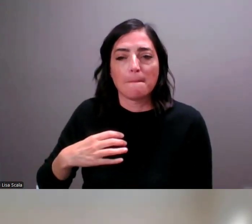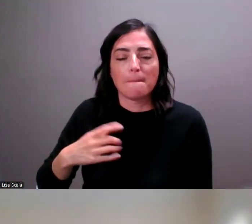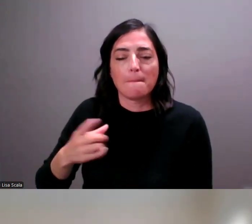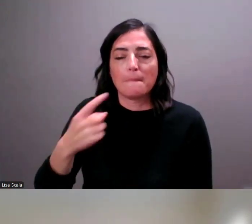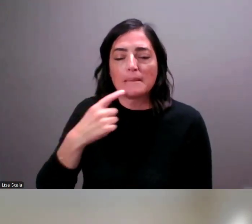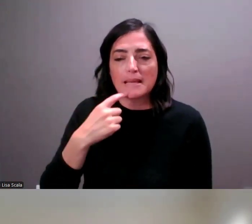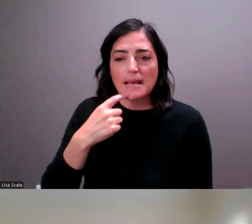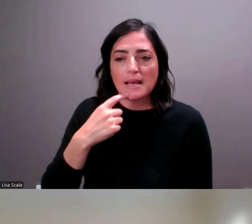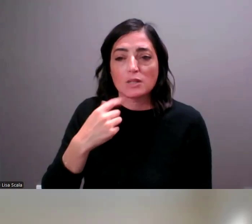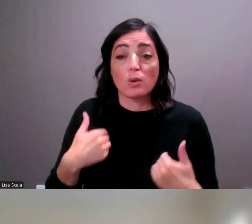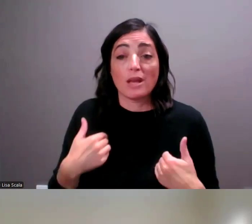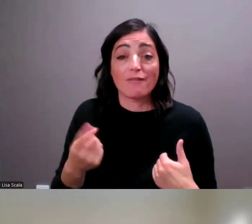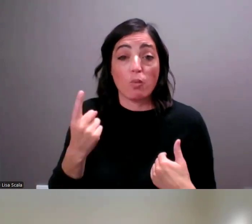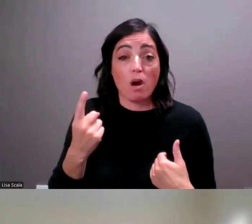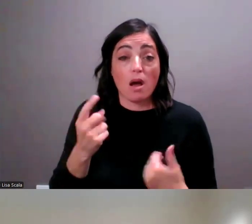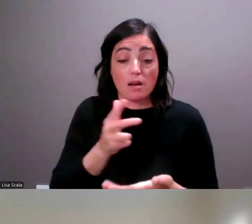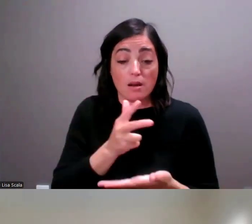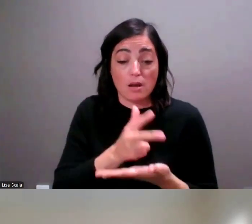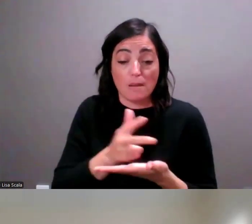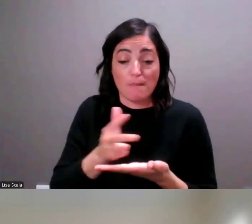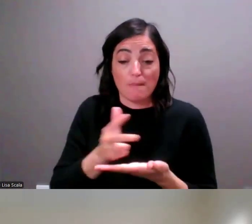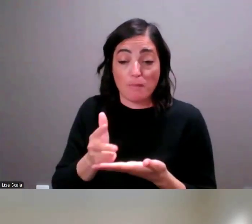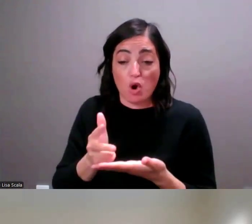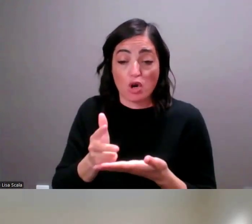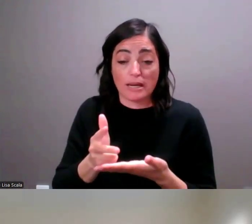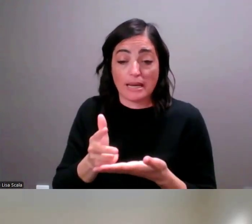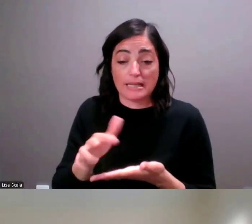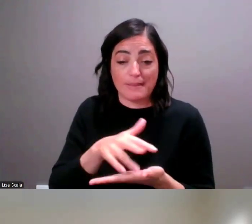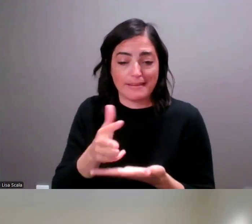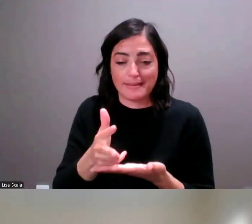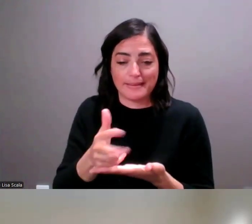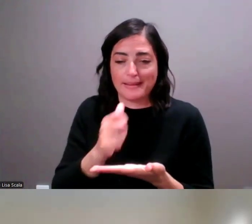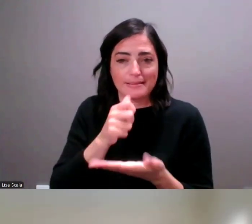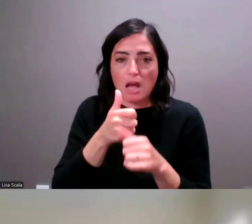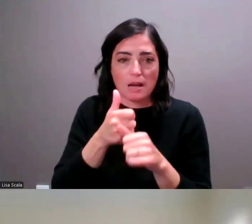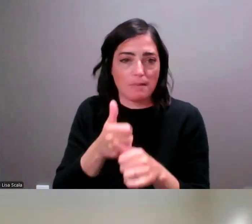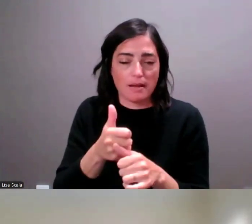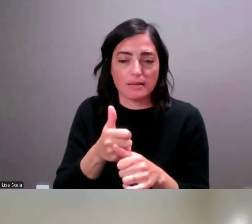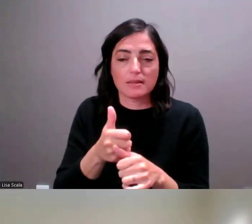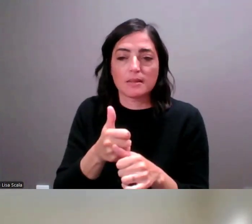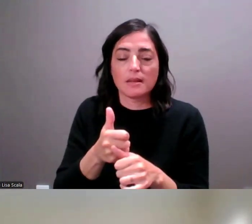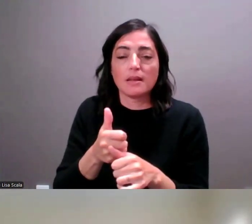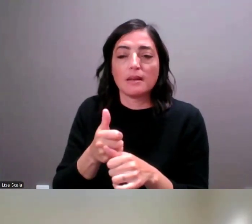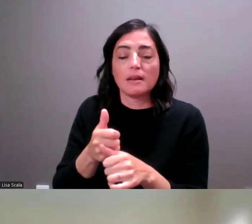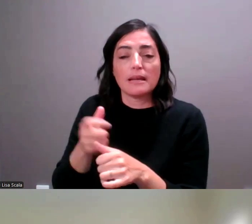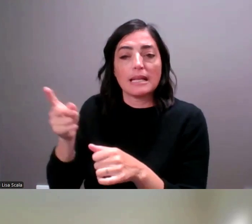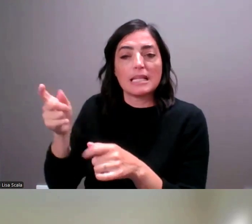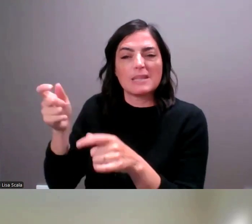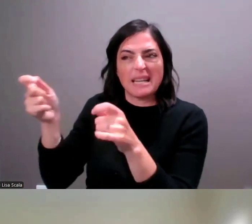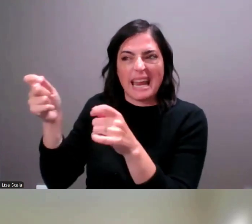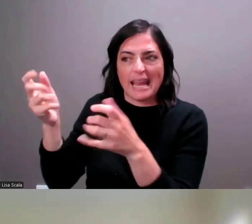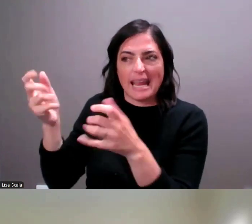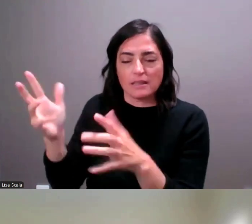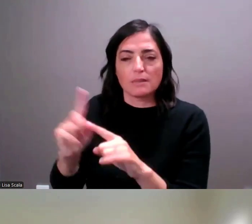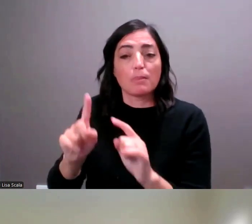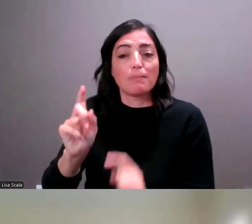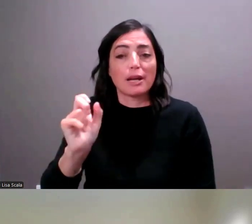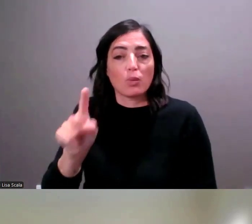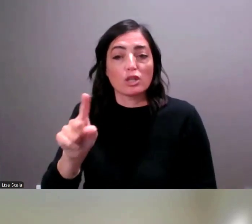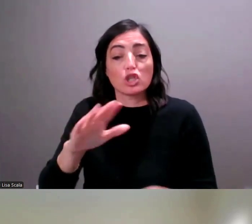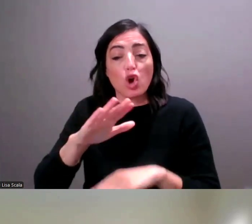he says, we have one parking space that is not compliant, which is being handled. My question is about